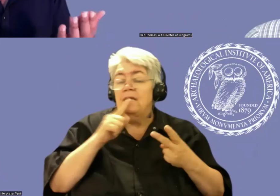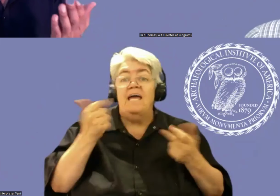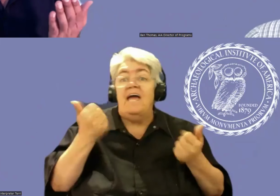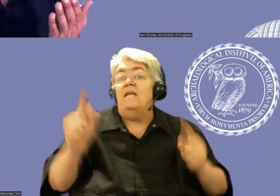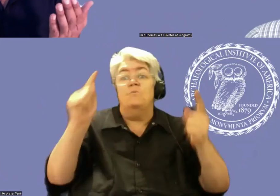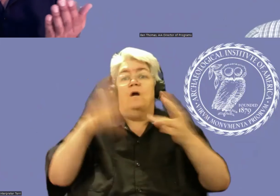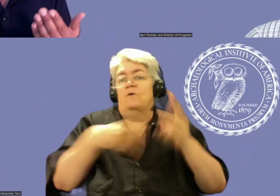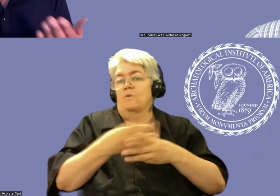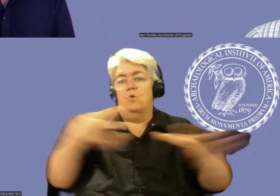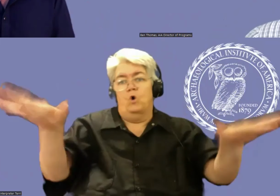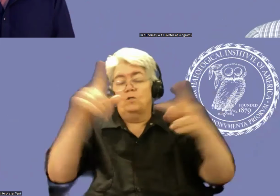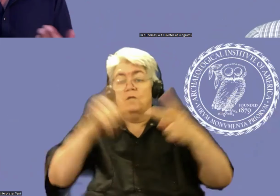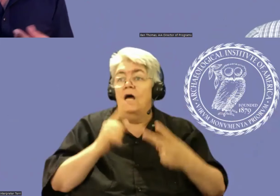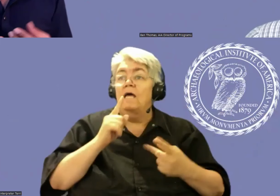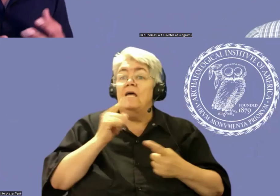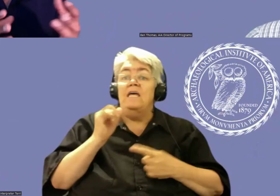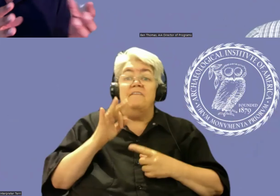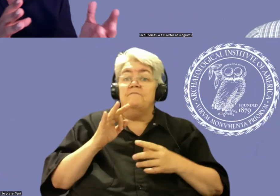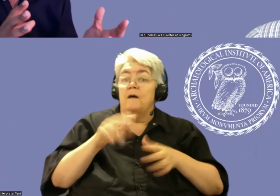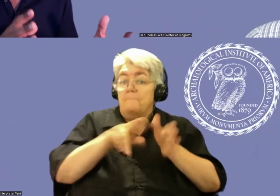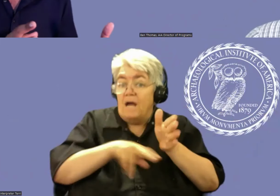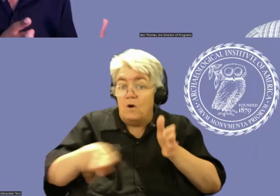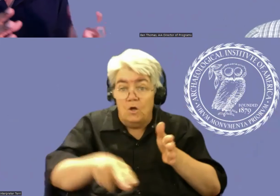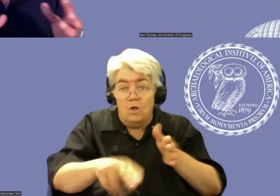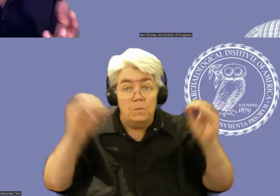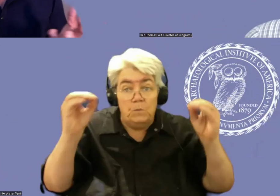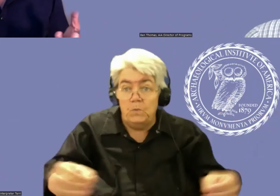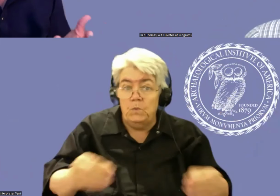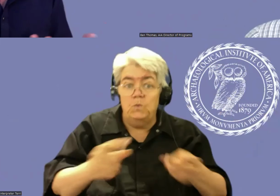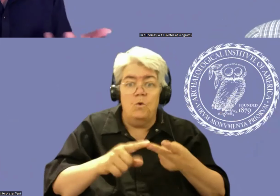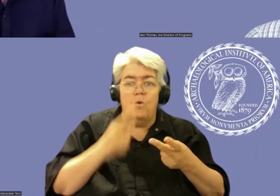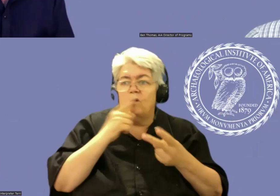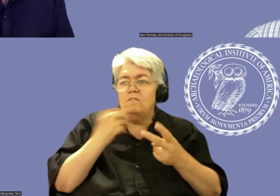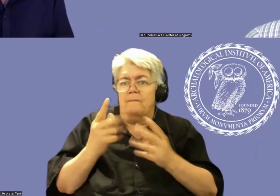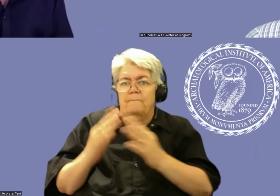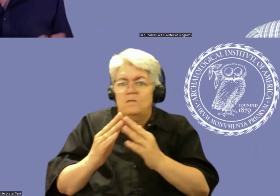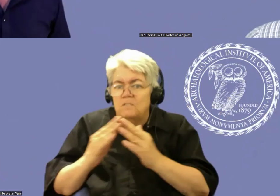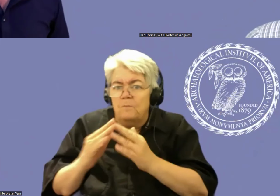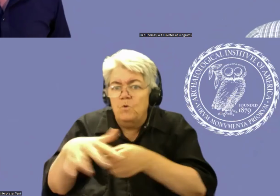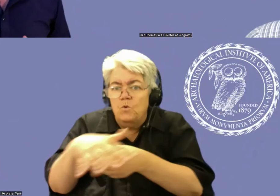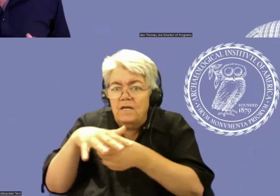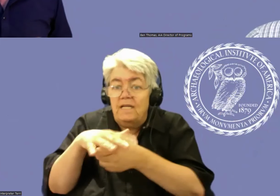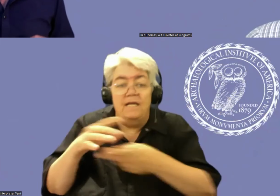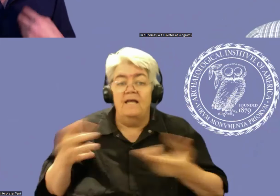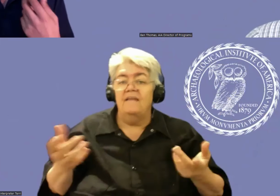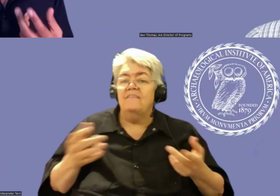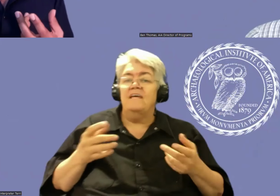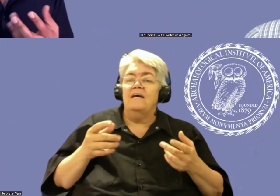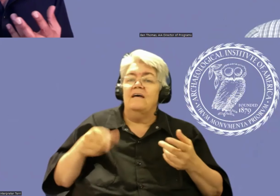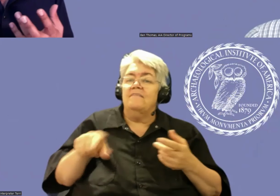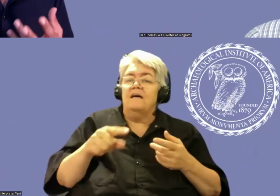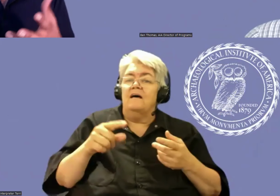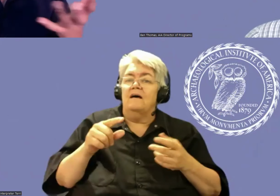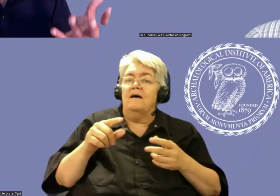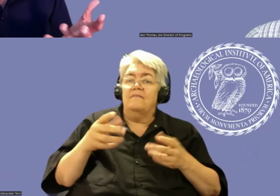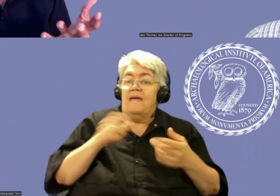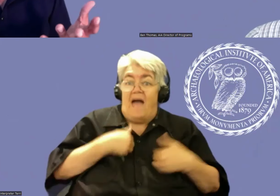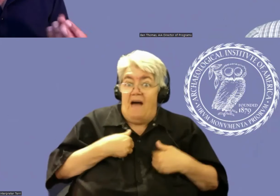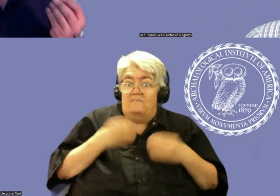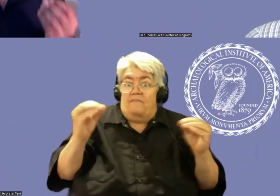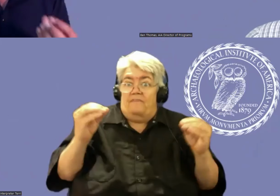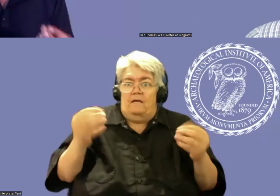find, um, burial grounds, some settlement, it's very, very ephemeral material culture. So what we do find, of